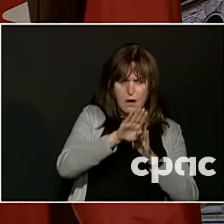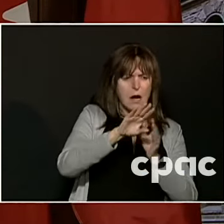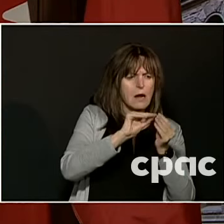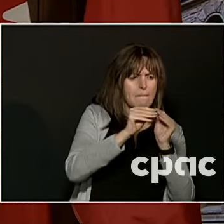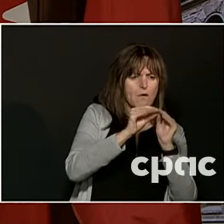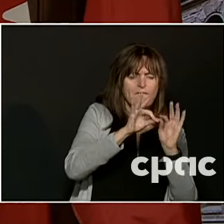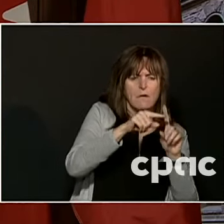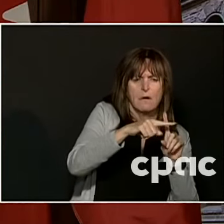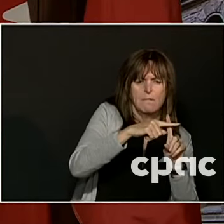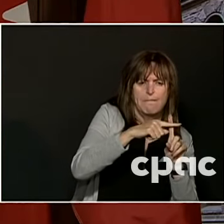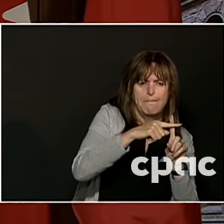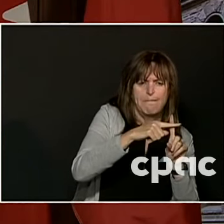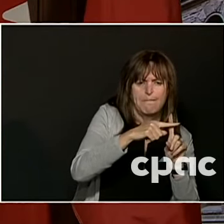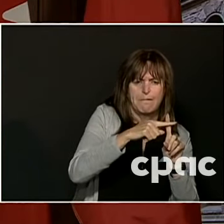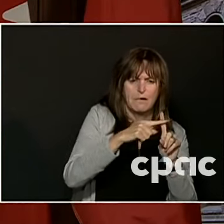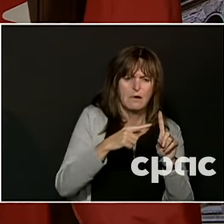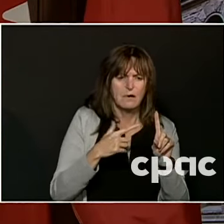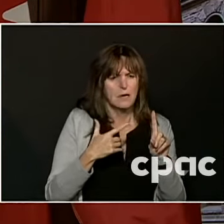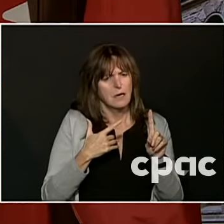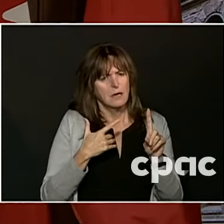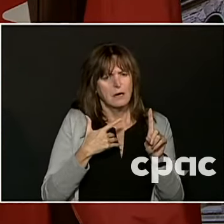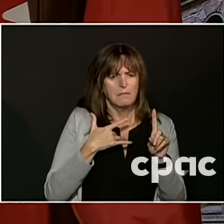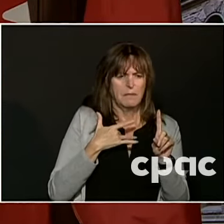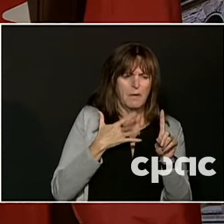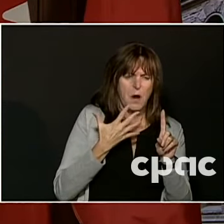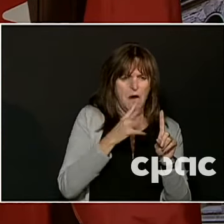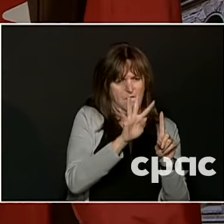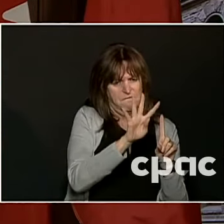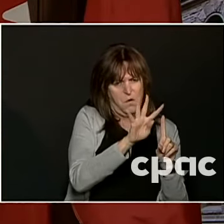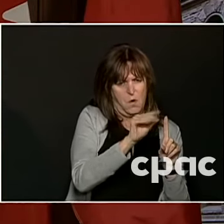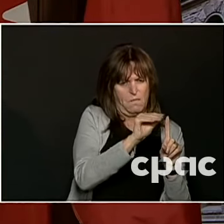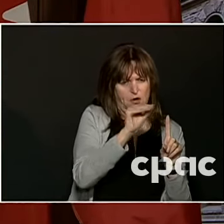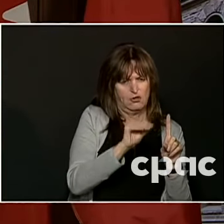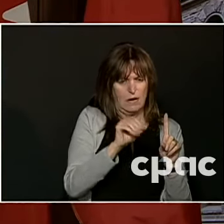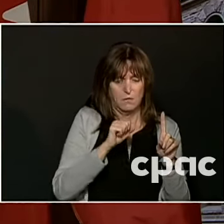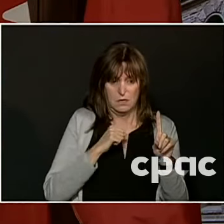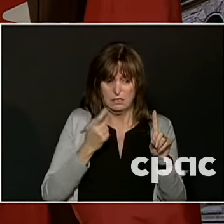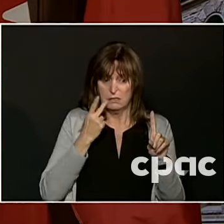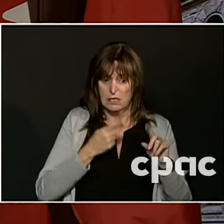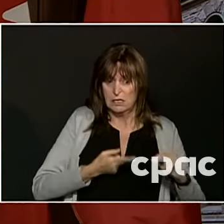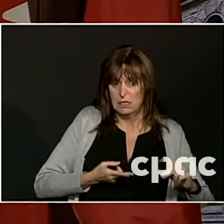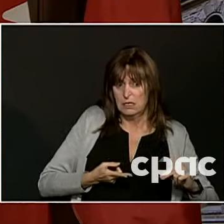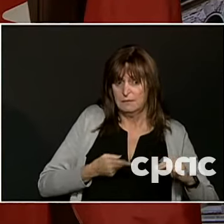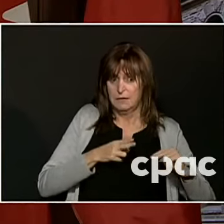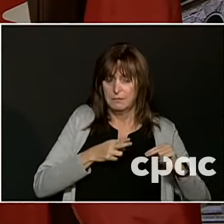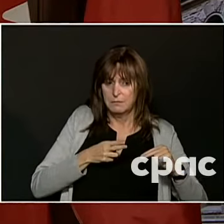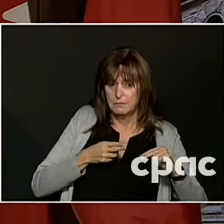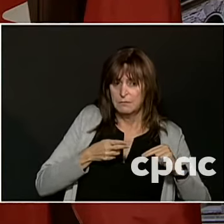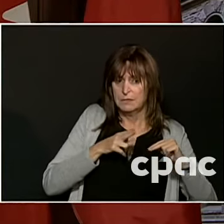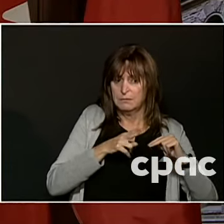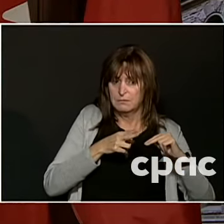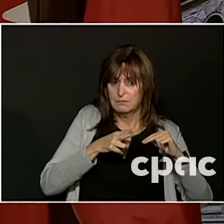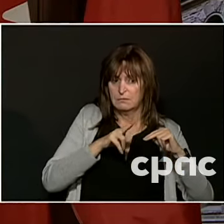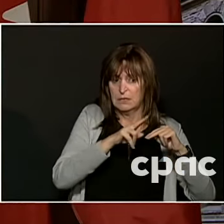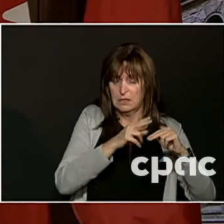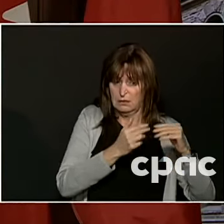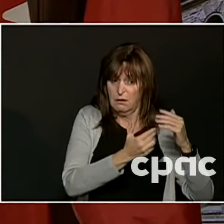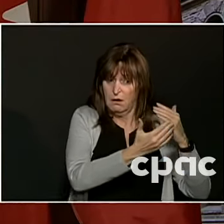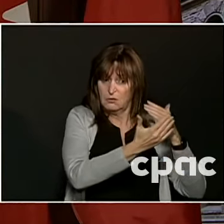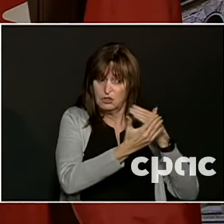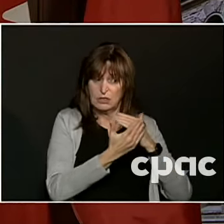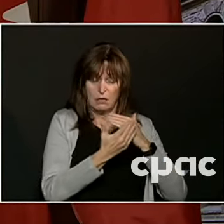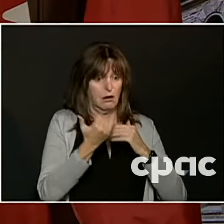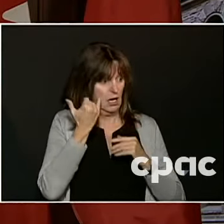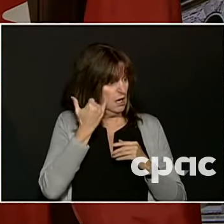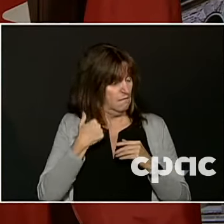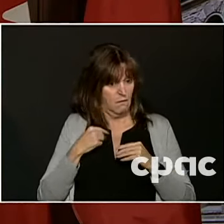about 4% right now, so it's climbing up. This suggests that if we do not take any action, you will find yourself,